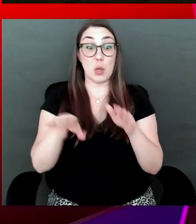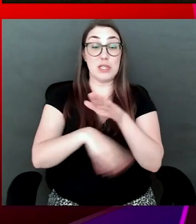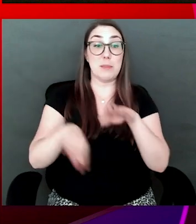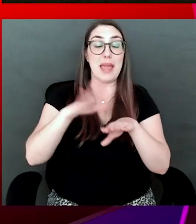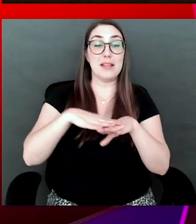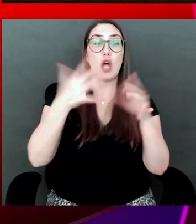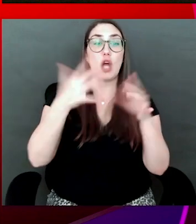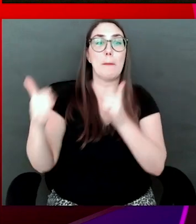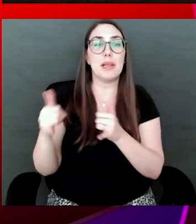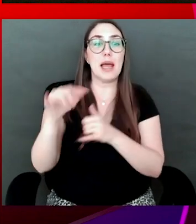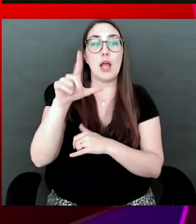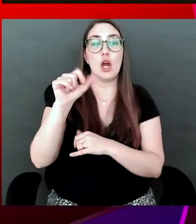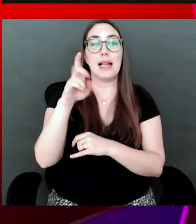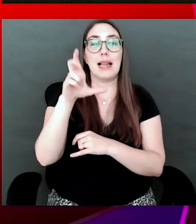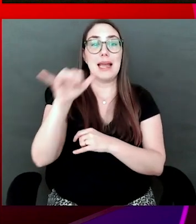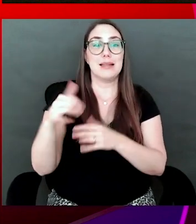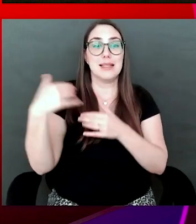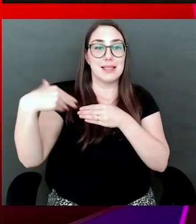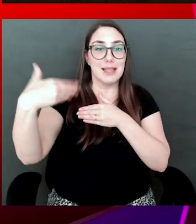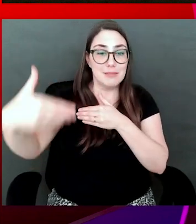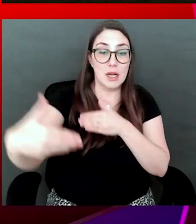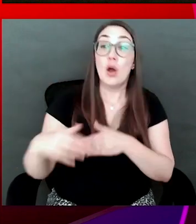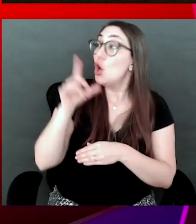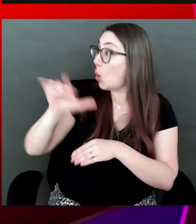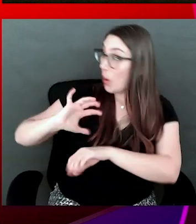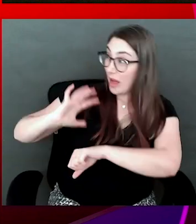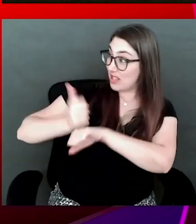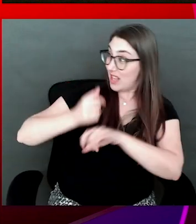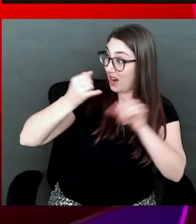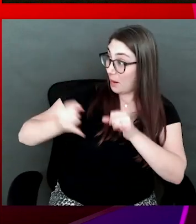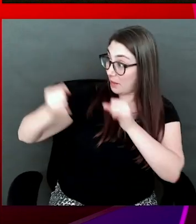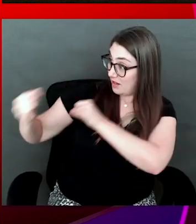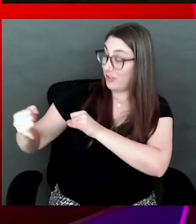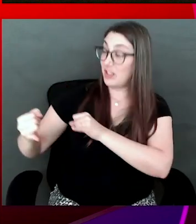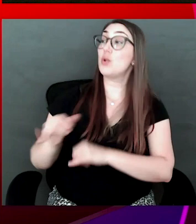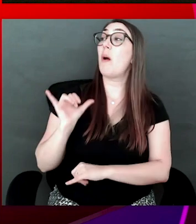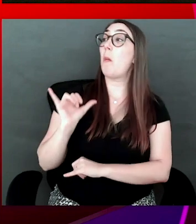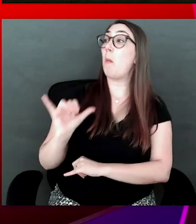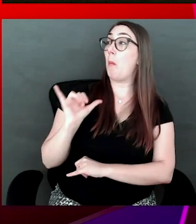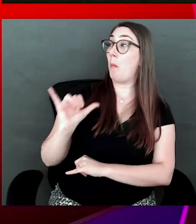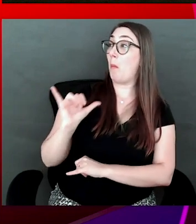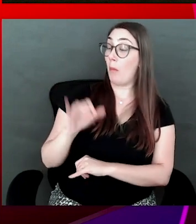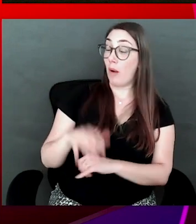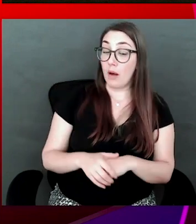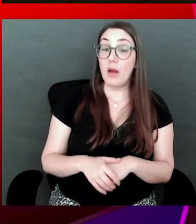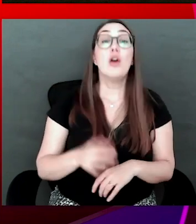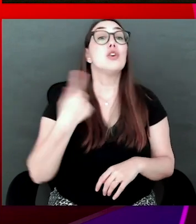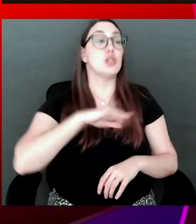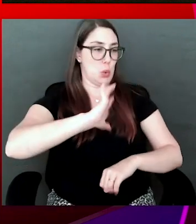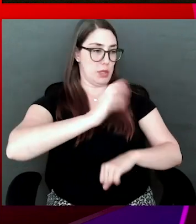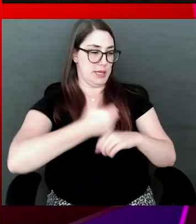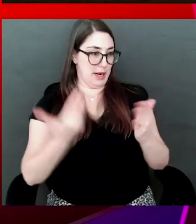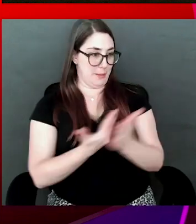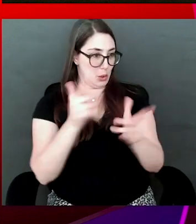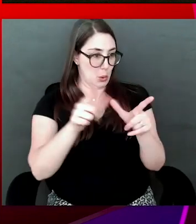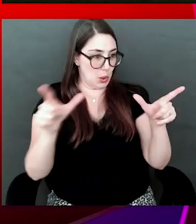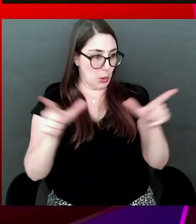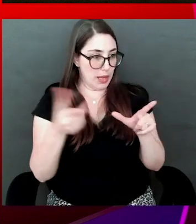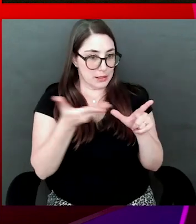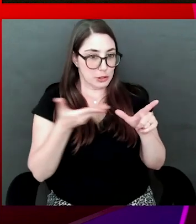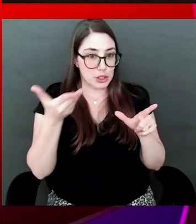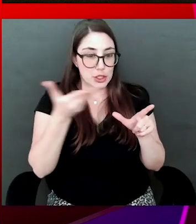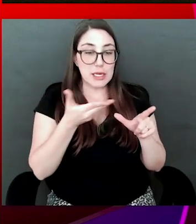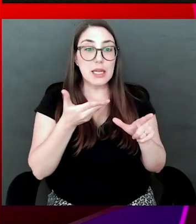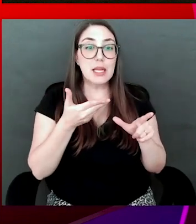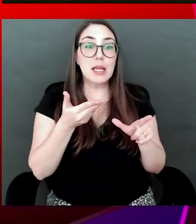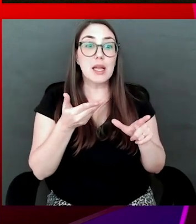those endpoints. Nice. Don't have to set them up individually. That's nice. Yeah. So we'll just select our new location here, click next. And then obviously you want to